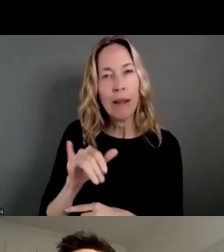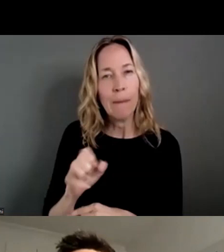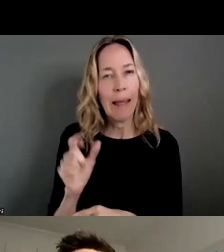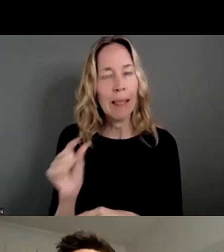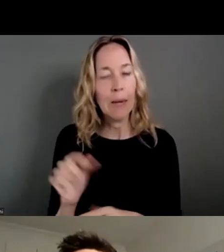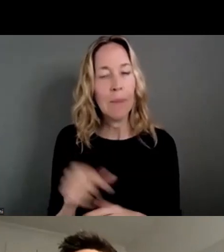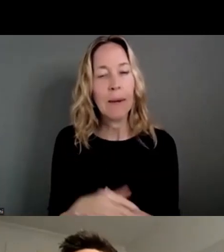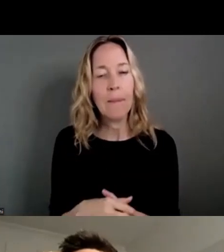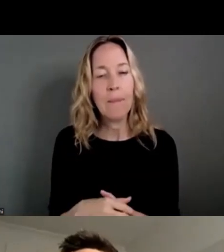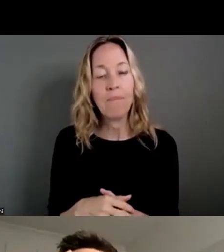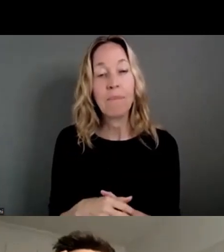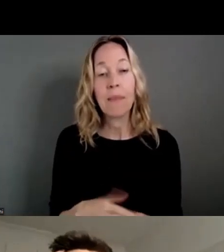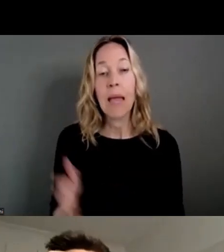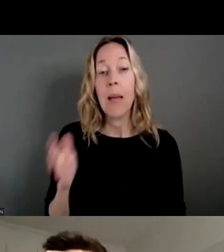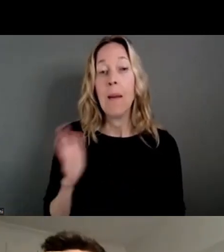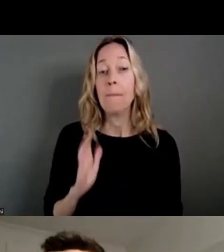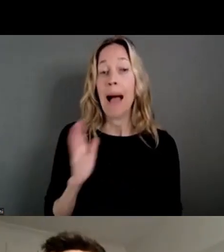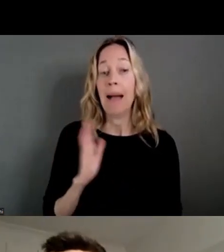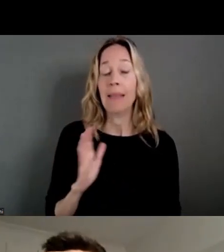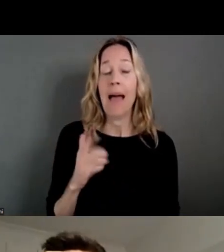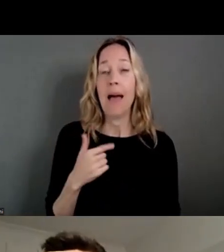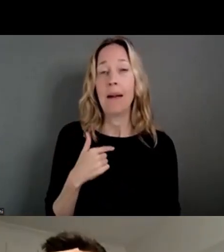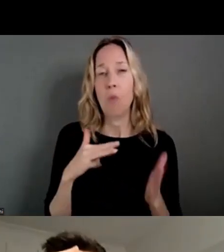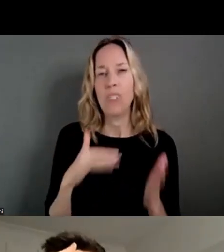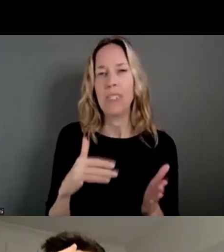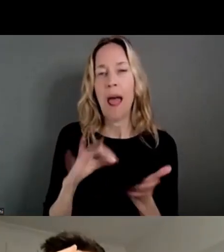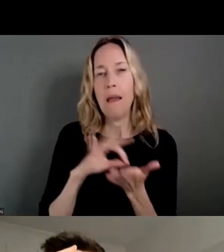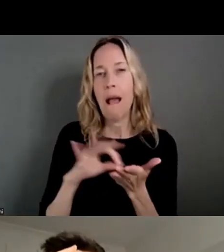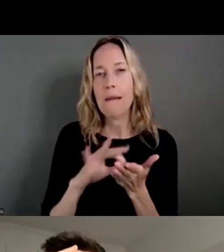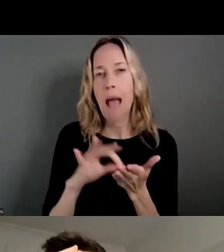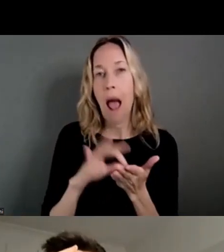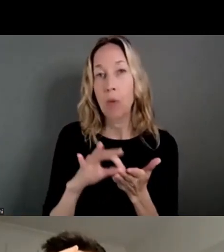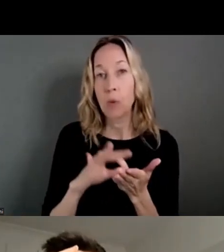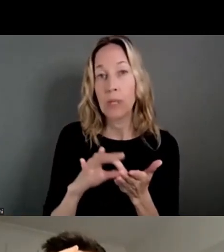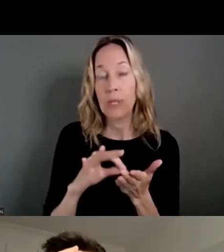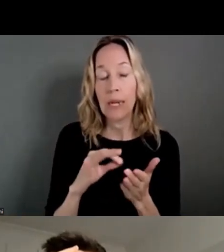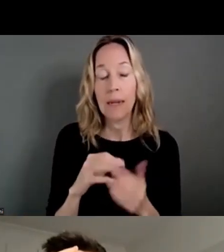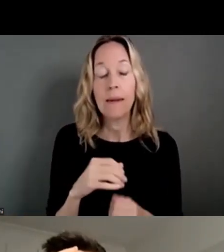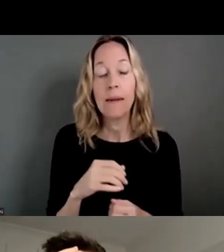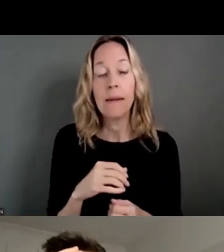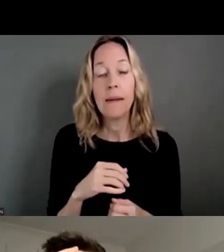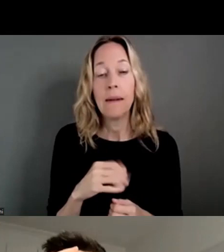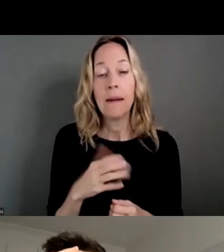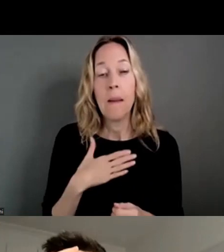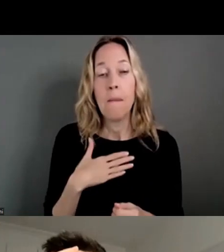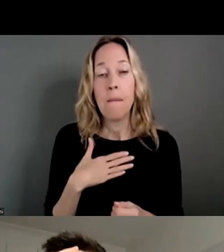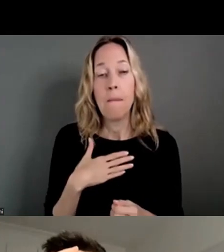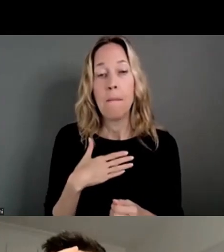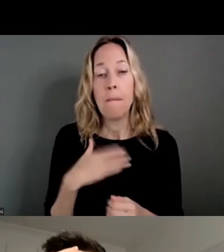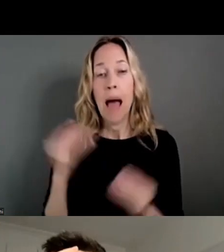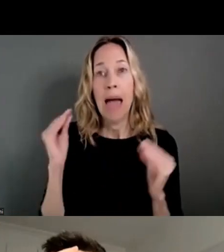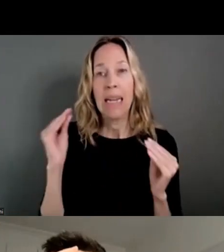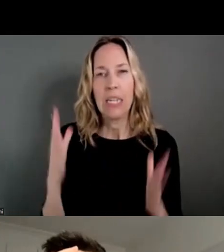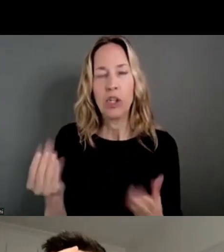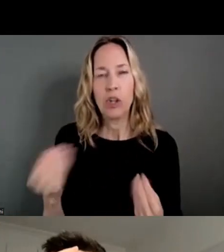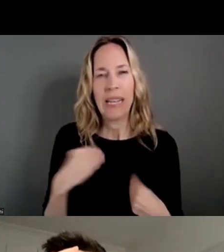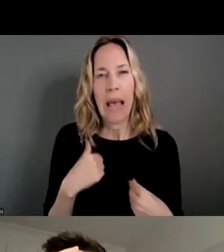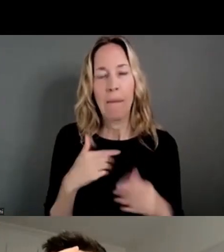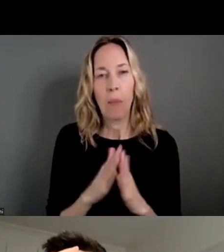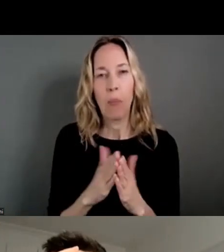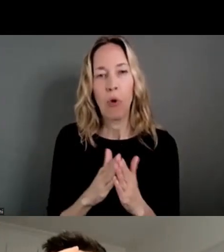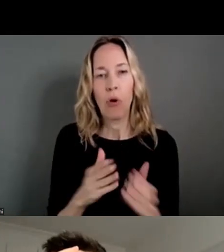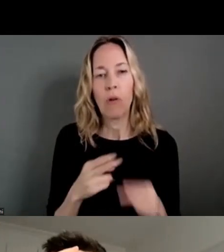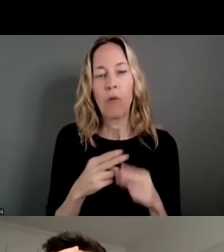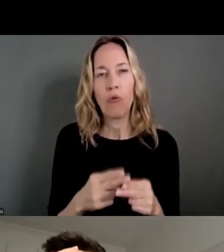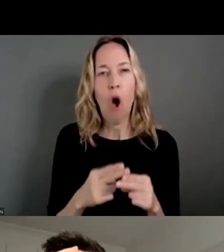gave me a book. What was it called? The E-Myth, Why Small Businesses Fail.